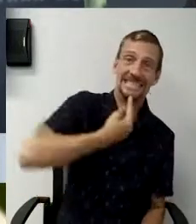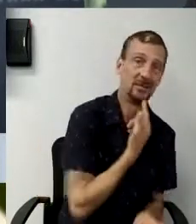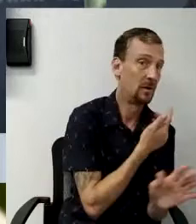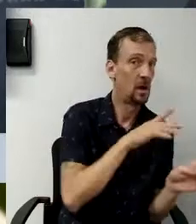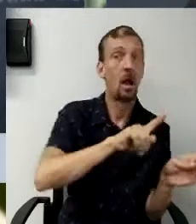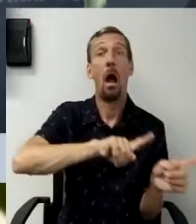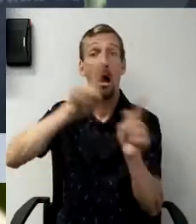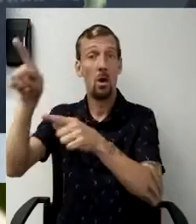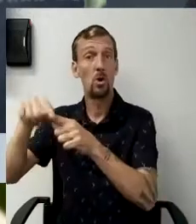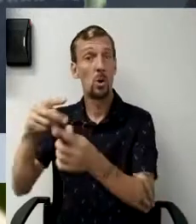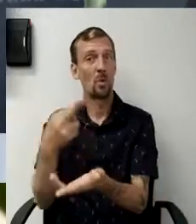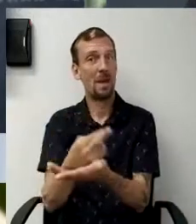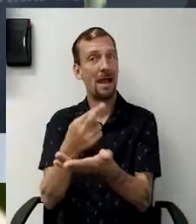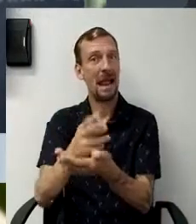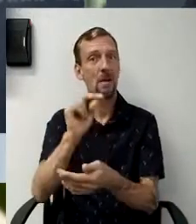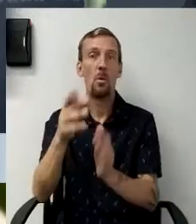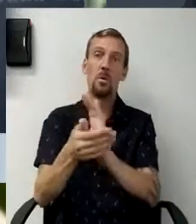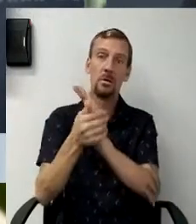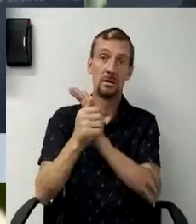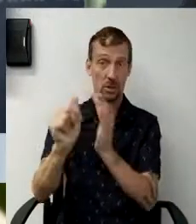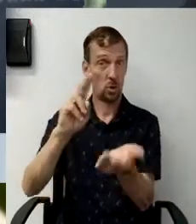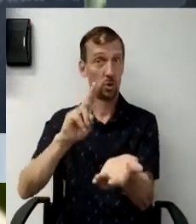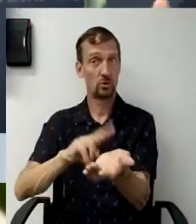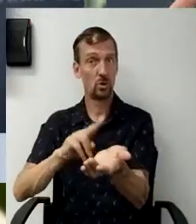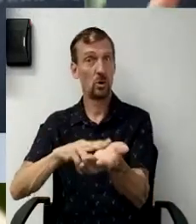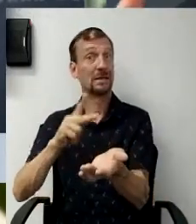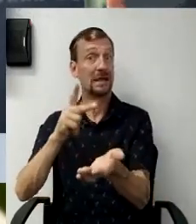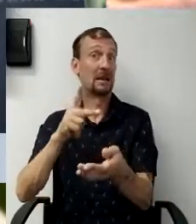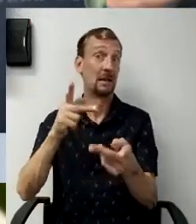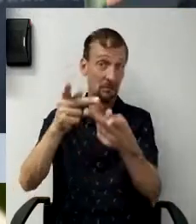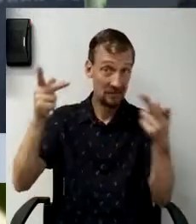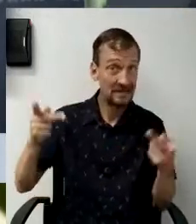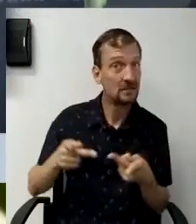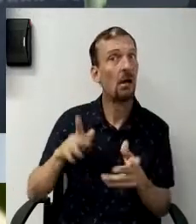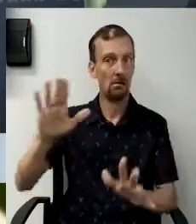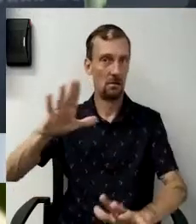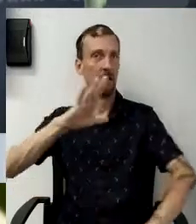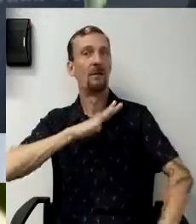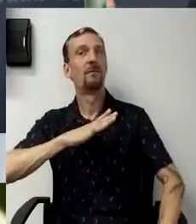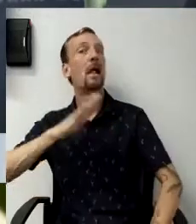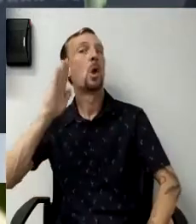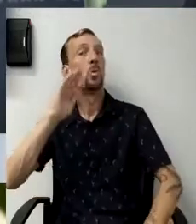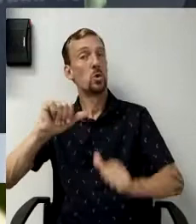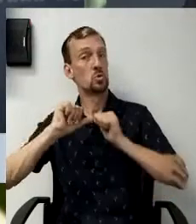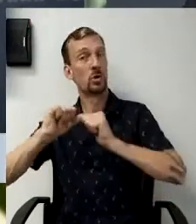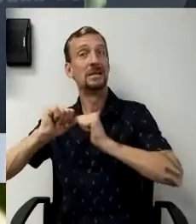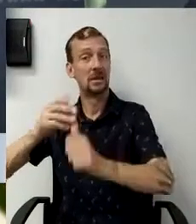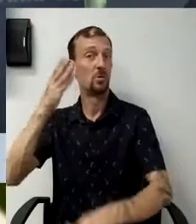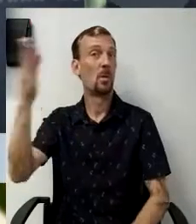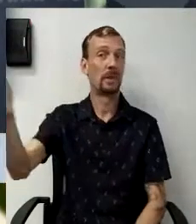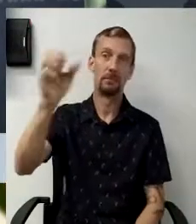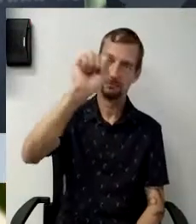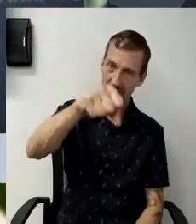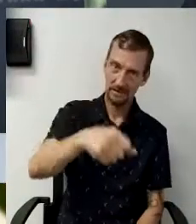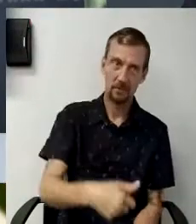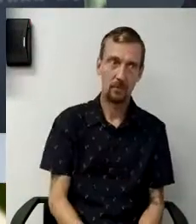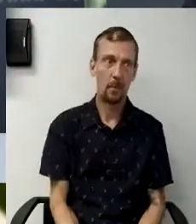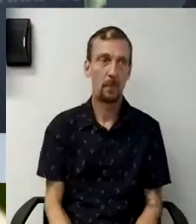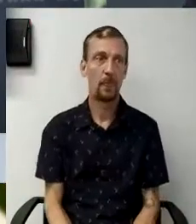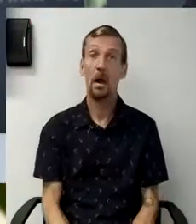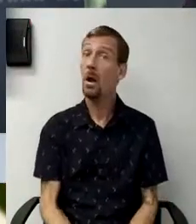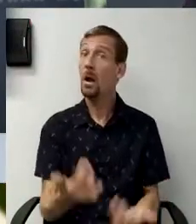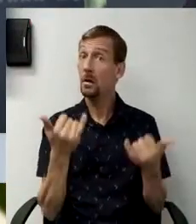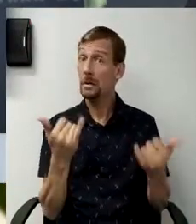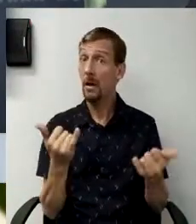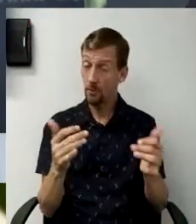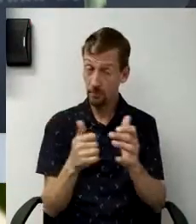or skilled nursing. They absolutely are continuing to be transferred and receiving those therapeutic services. Now that